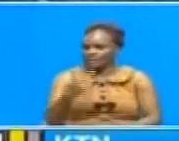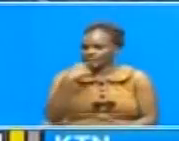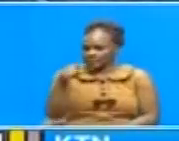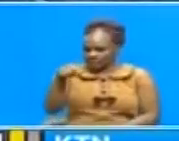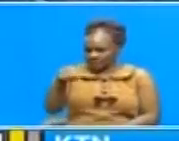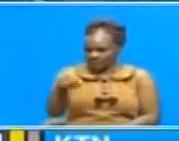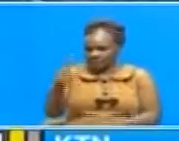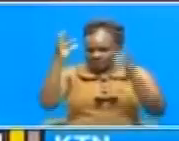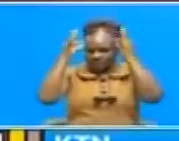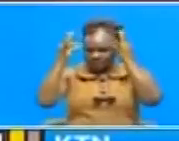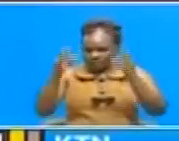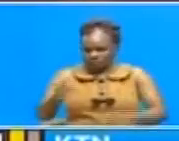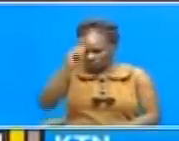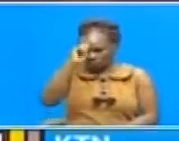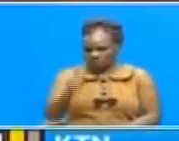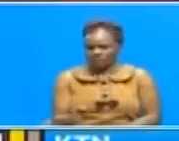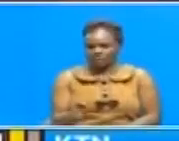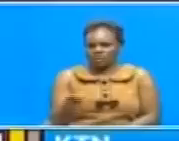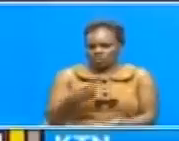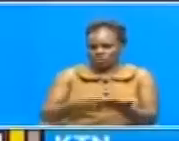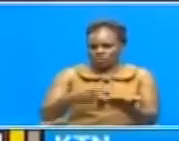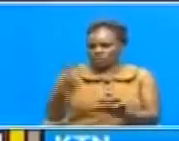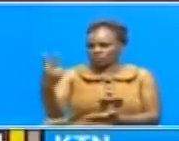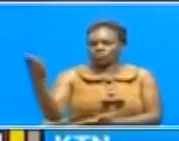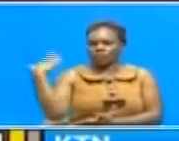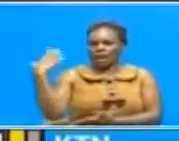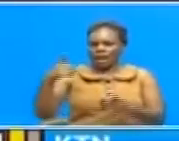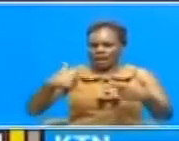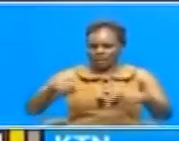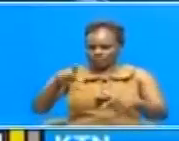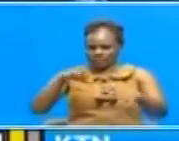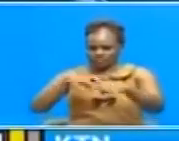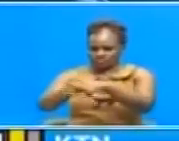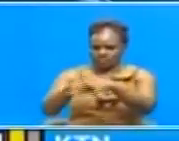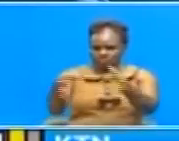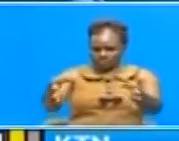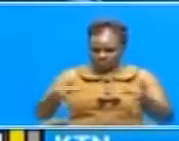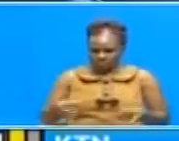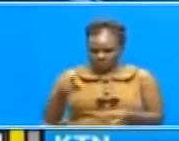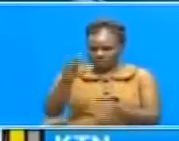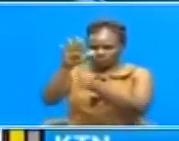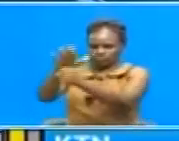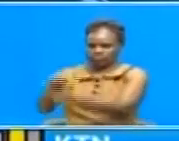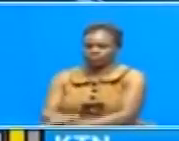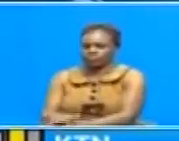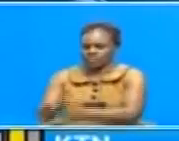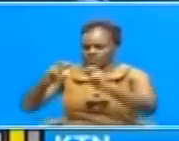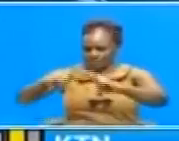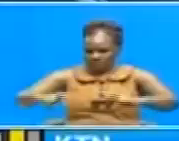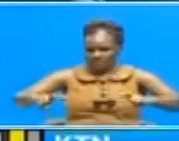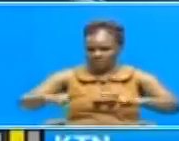that a ruling made by Justice Msaga Mbogoli 2 weeks ago, allowing Kiamba to access his account, had jeopardized their